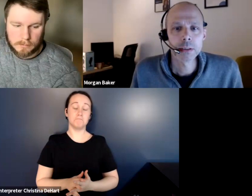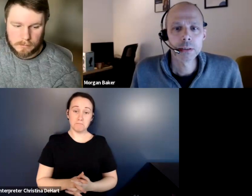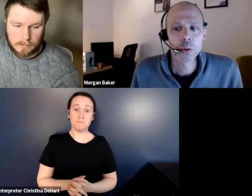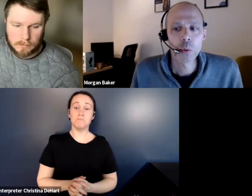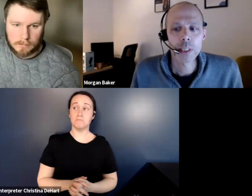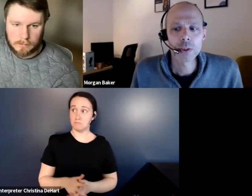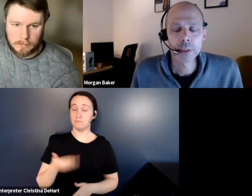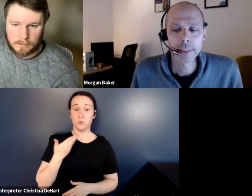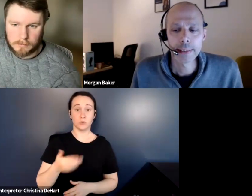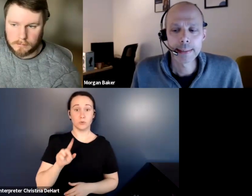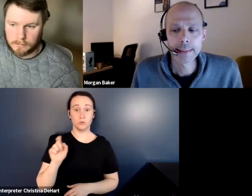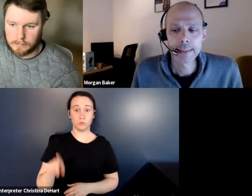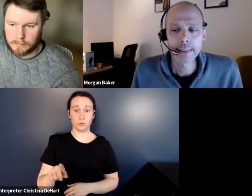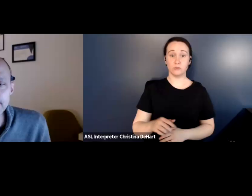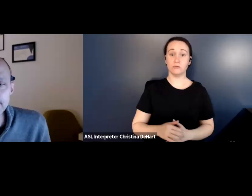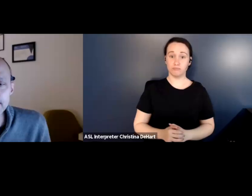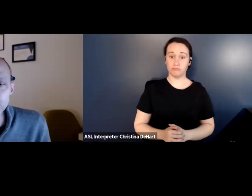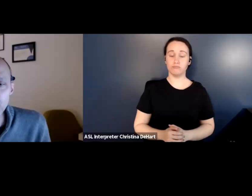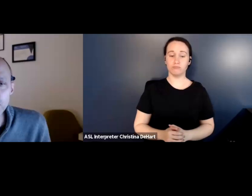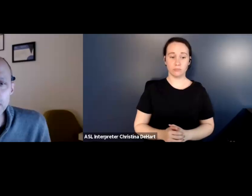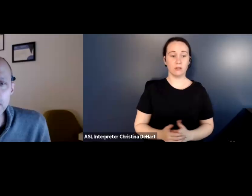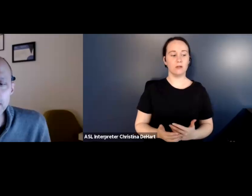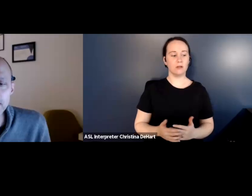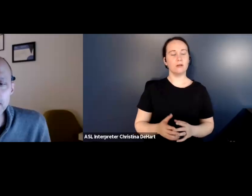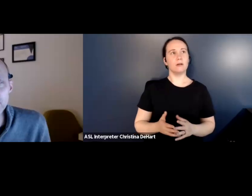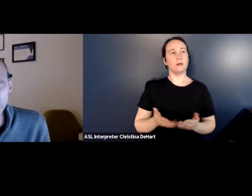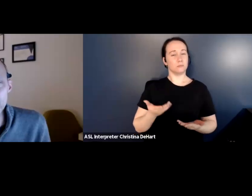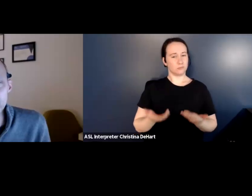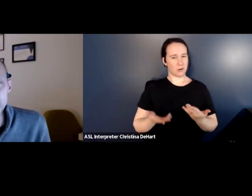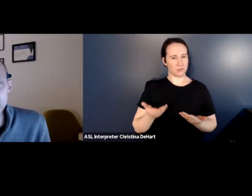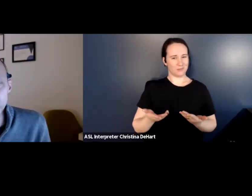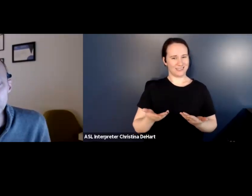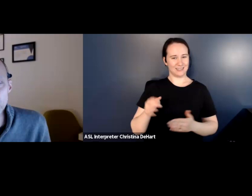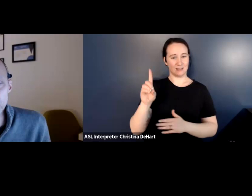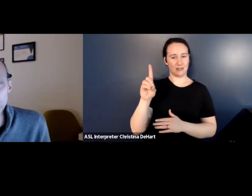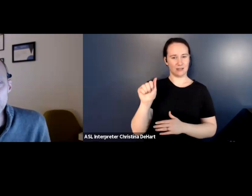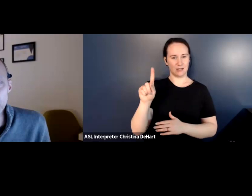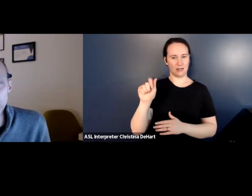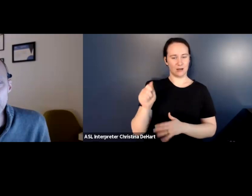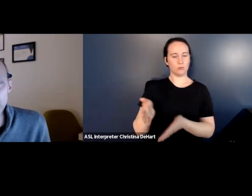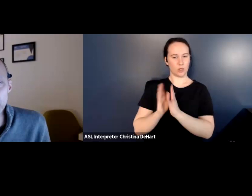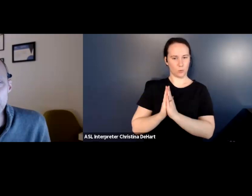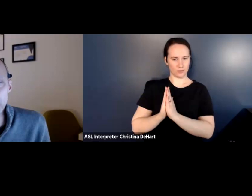That's a good question. That's probably a data request or